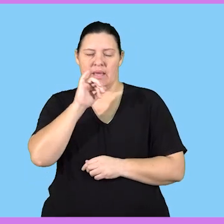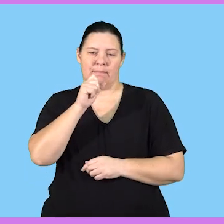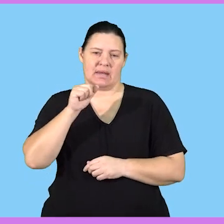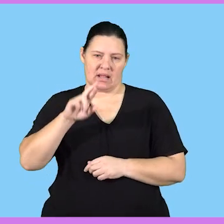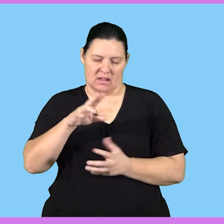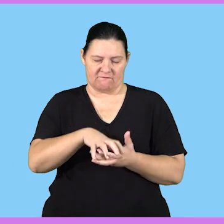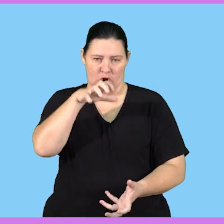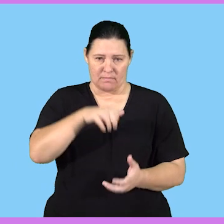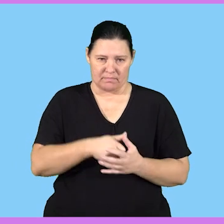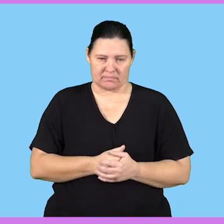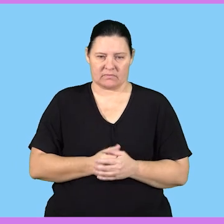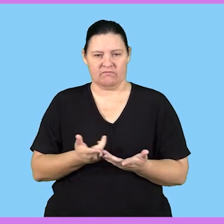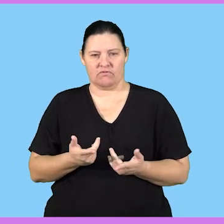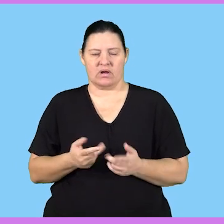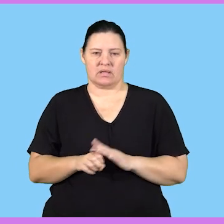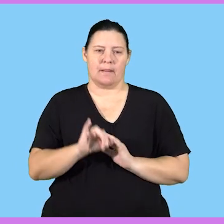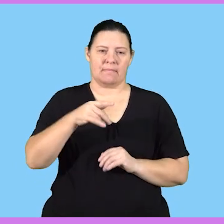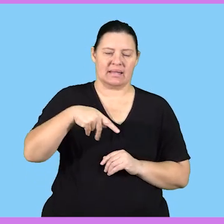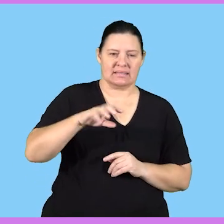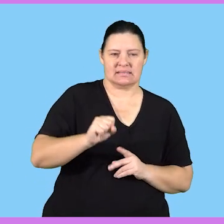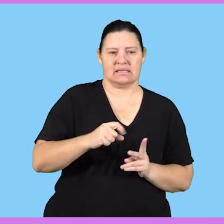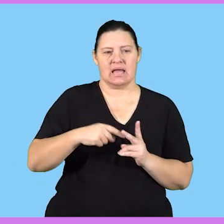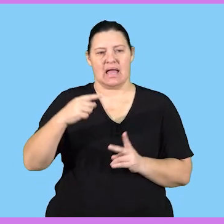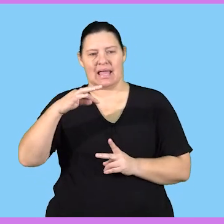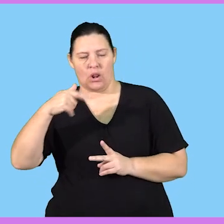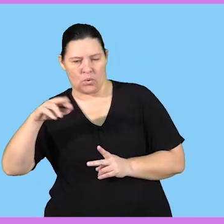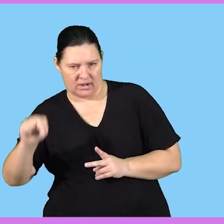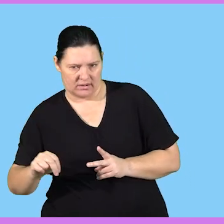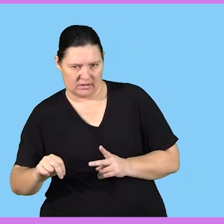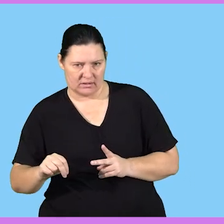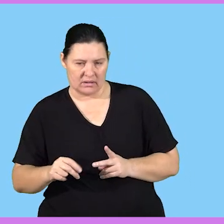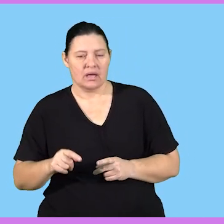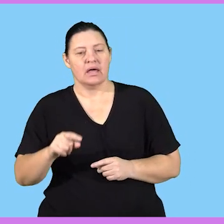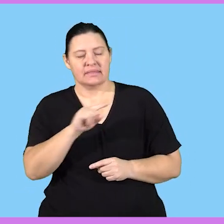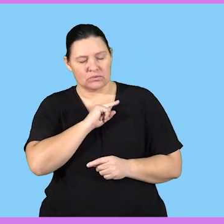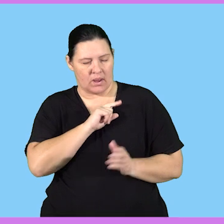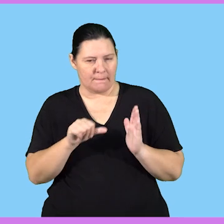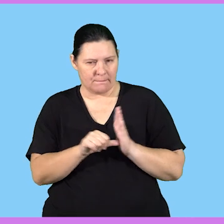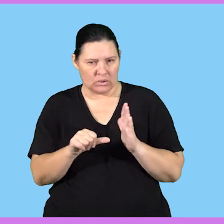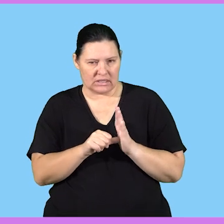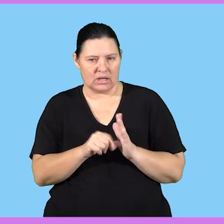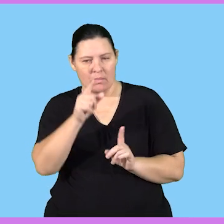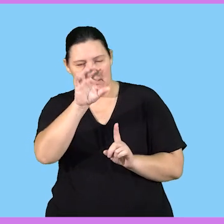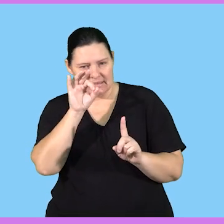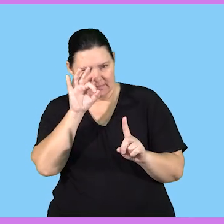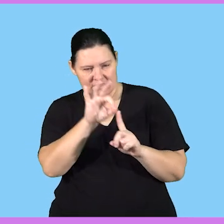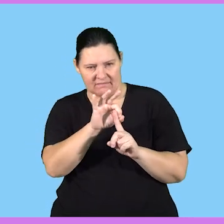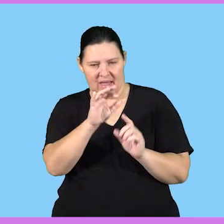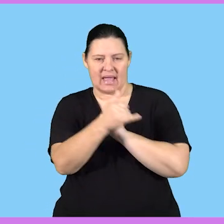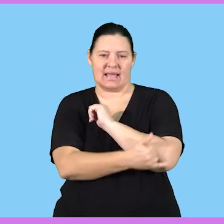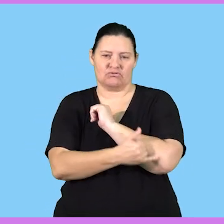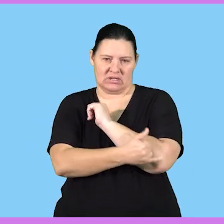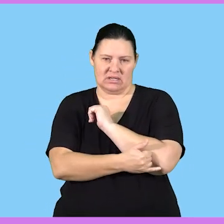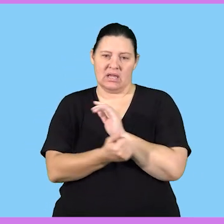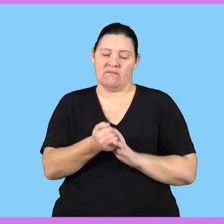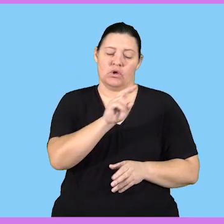US use imperial units of volume. Examples, your pints, gallons, etc. It is therefore important